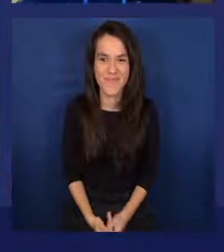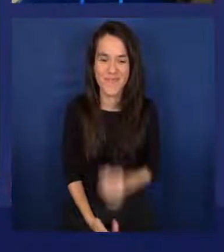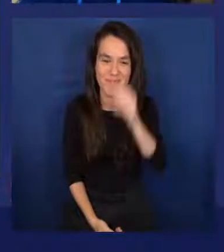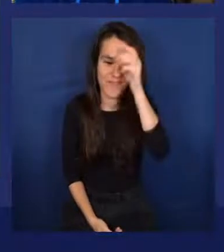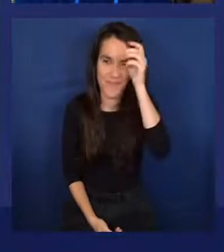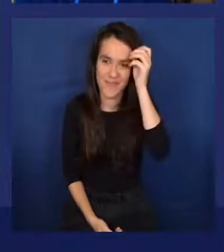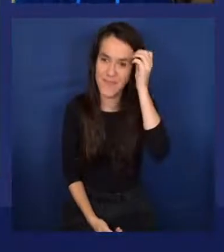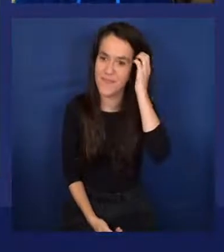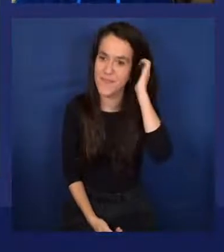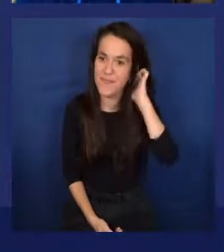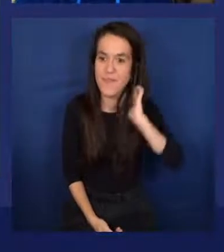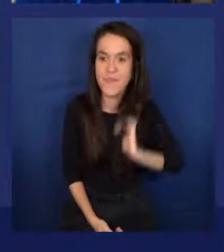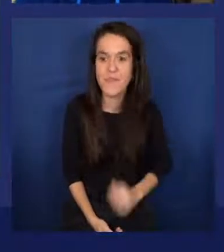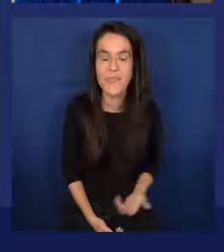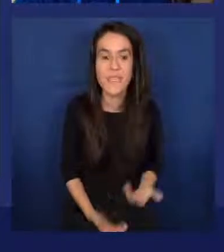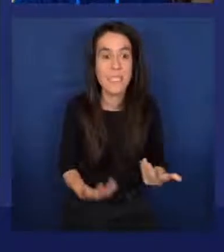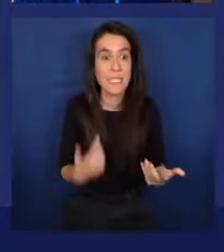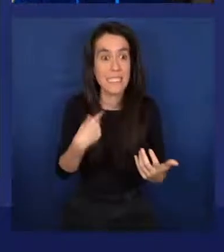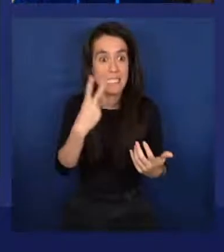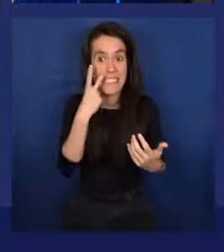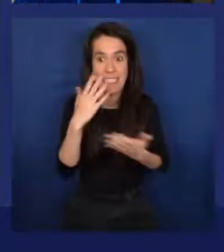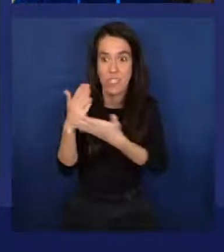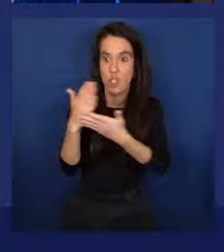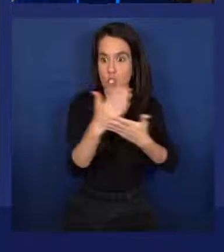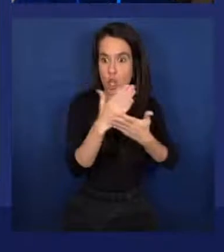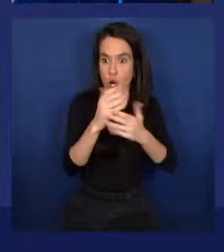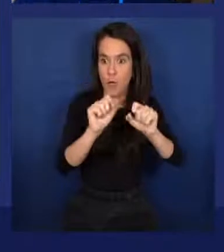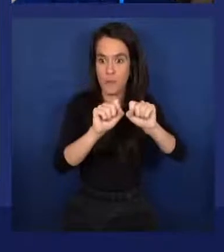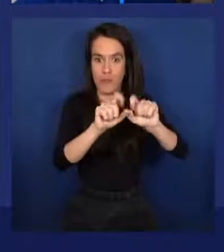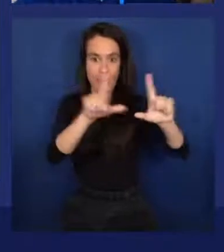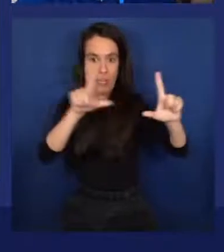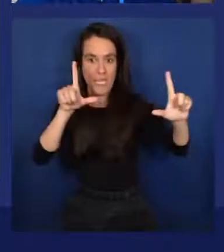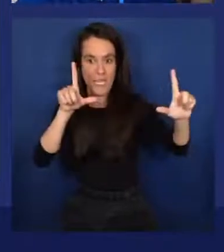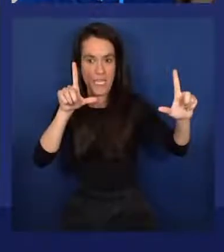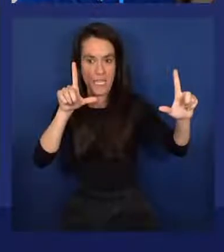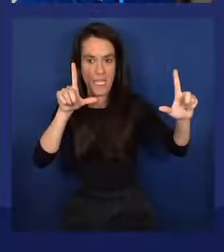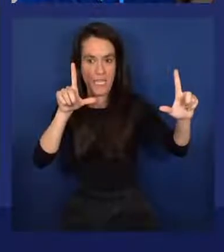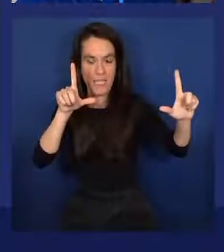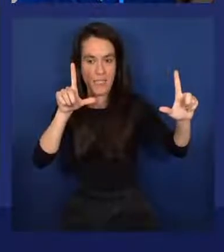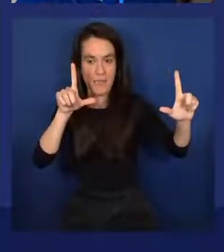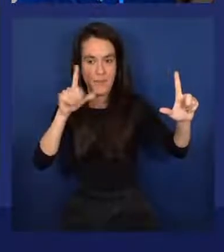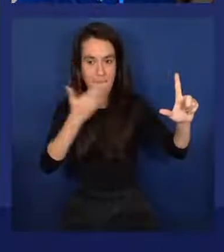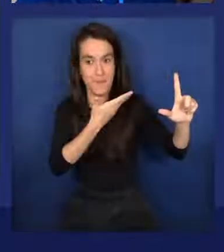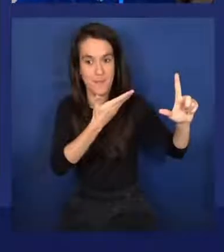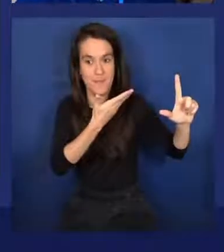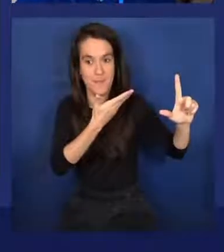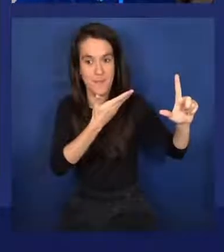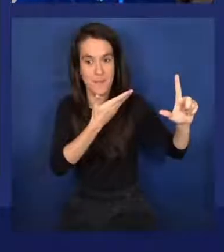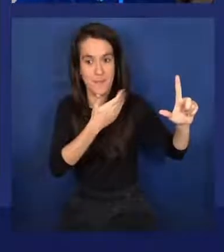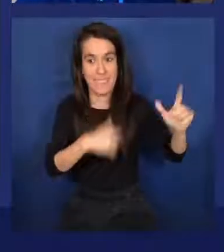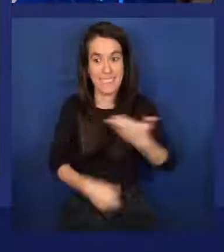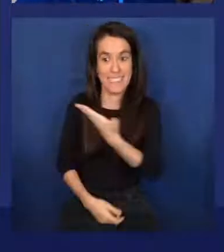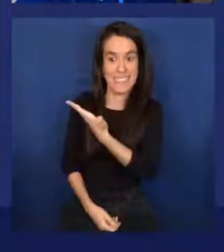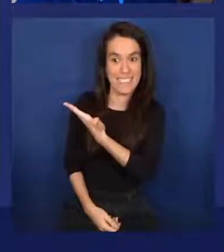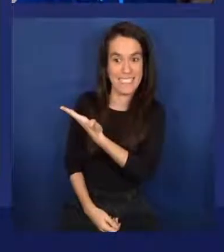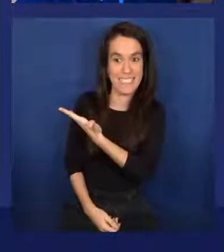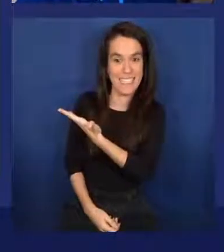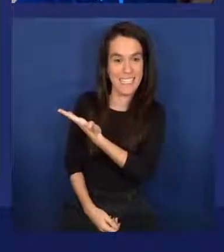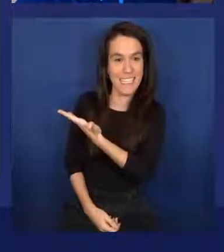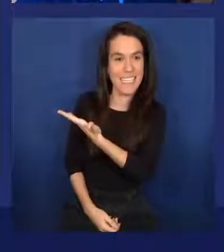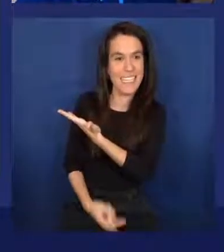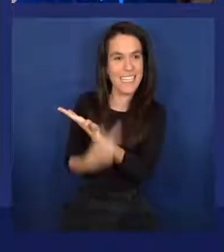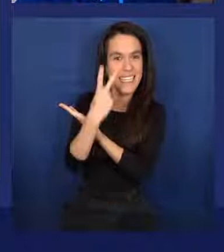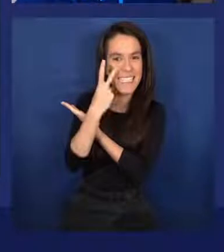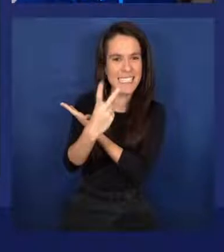I should share my screen. So let's see what I can share with you. Can you make your font a